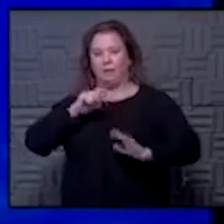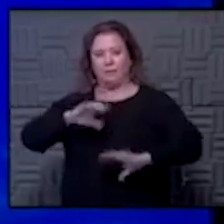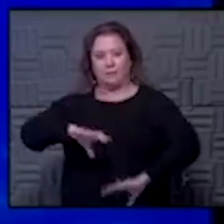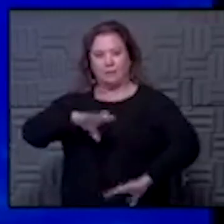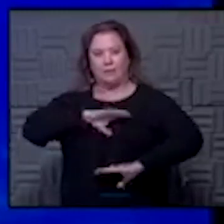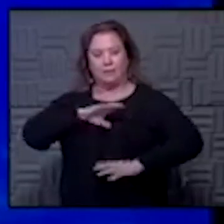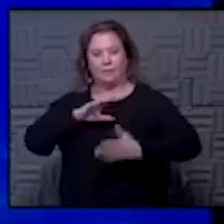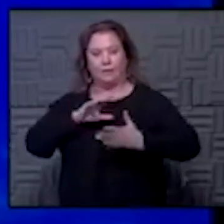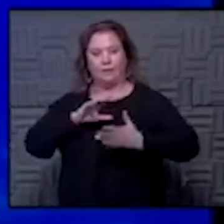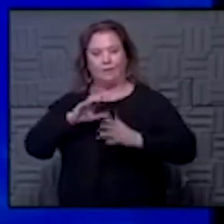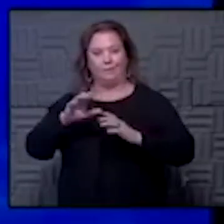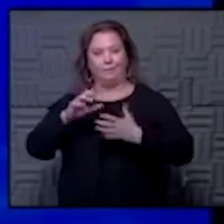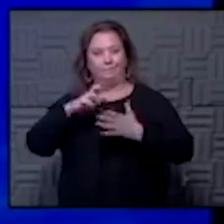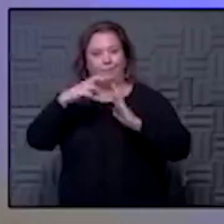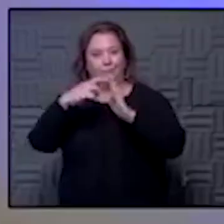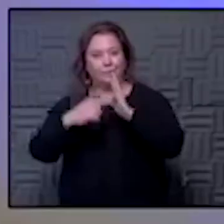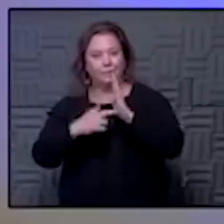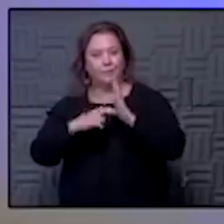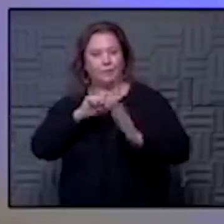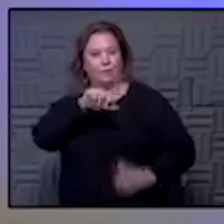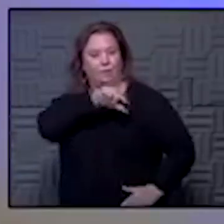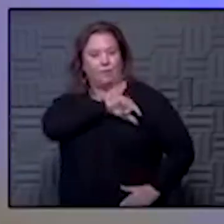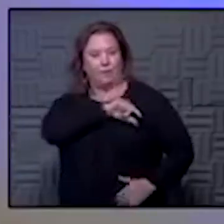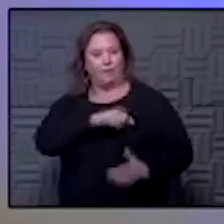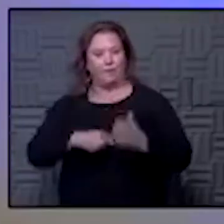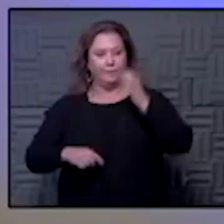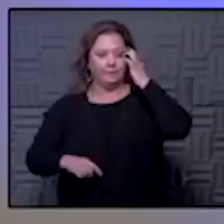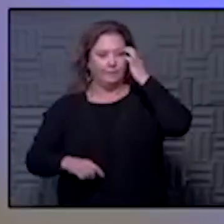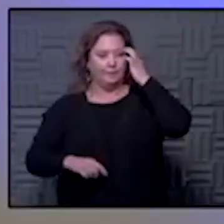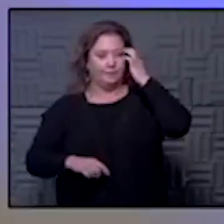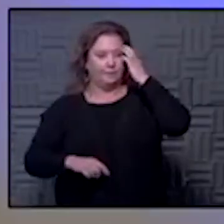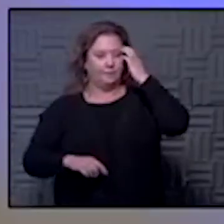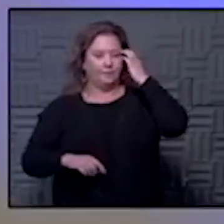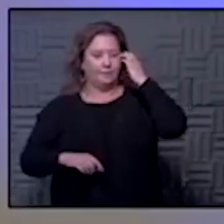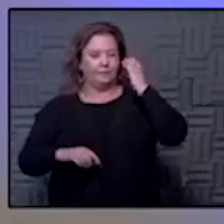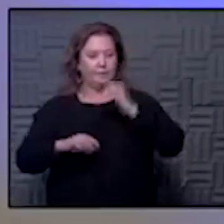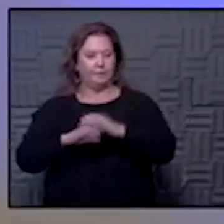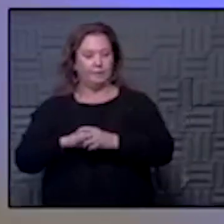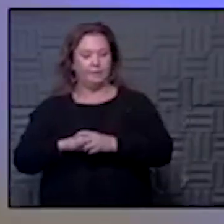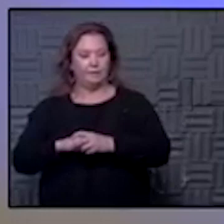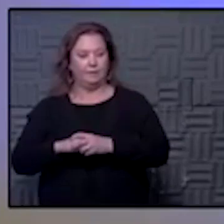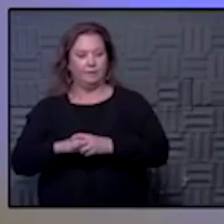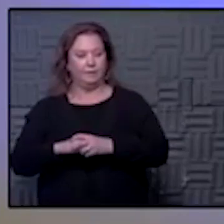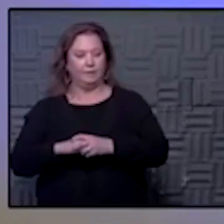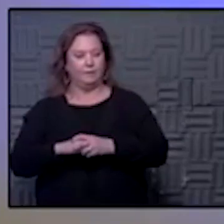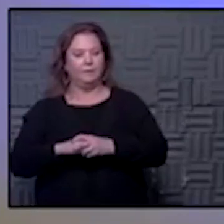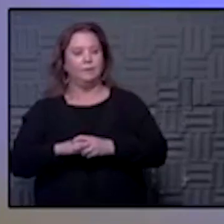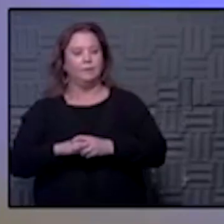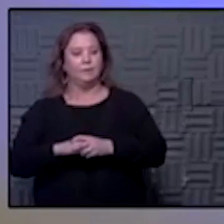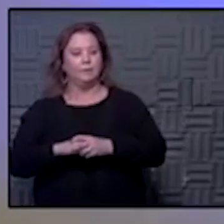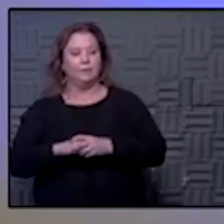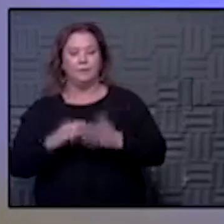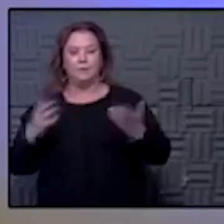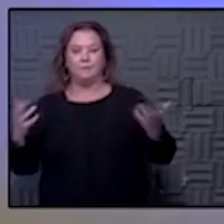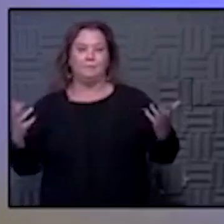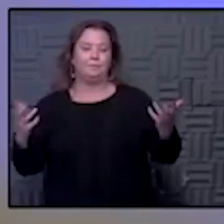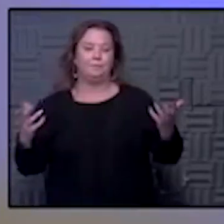criteria? How's that play out, team? Well, it's